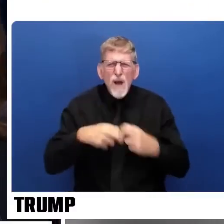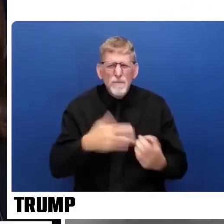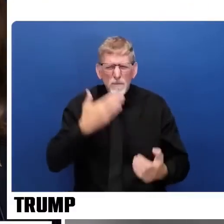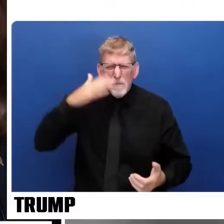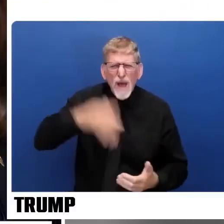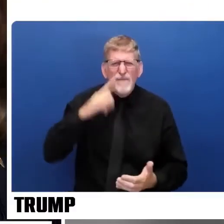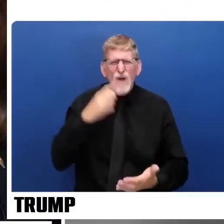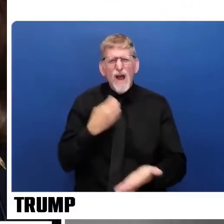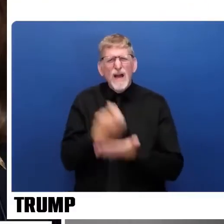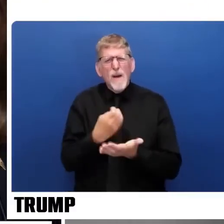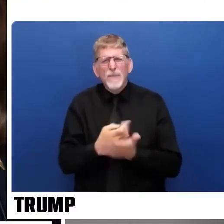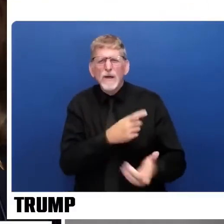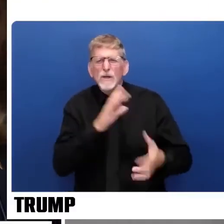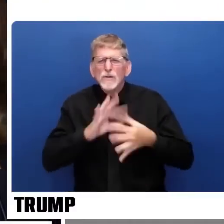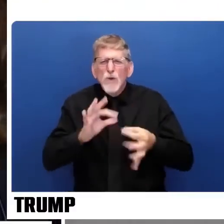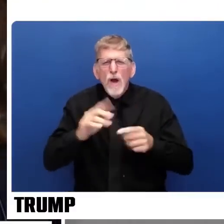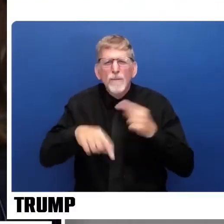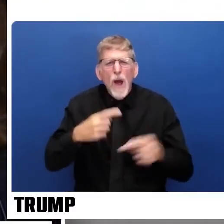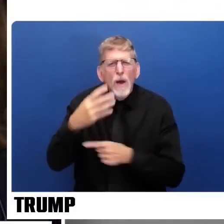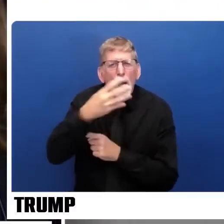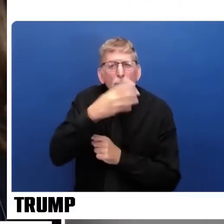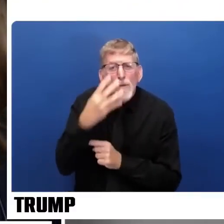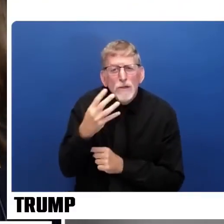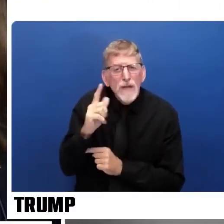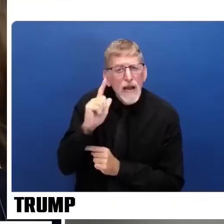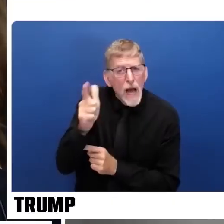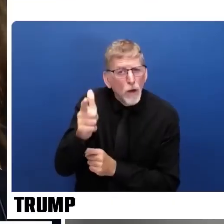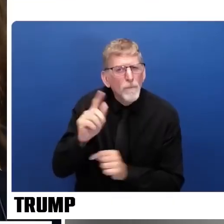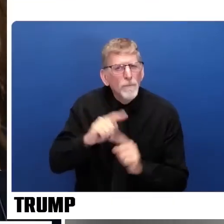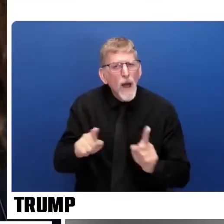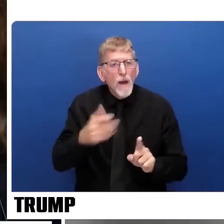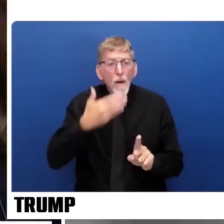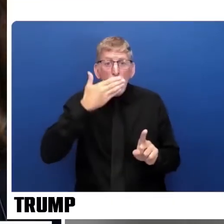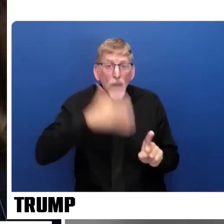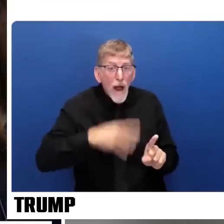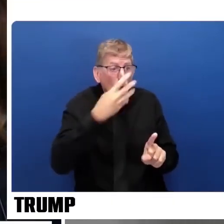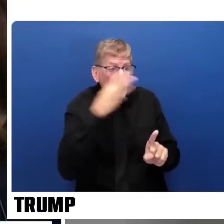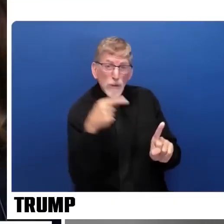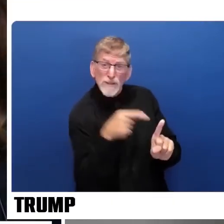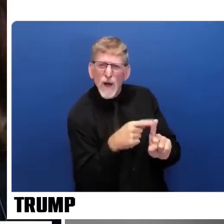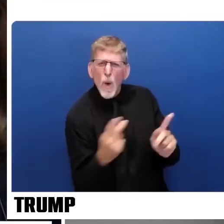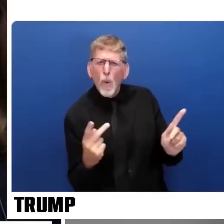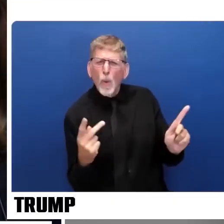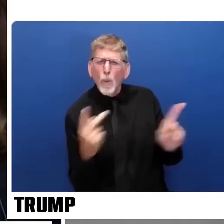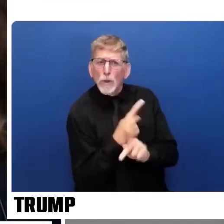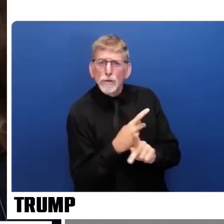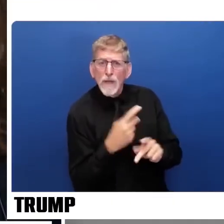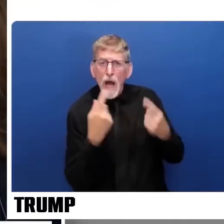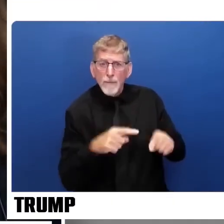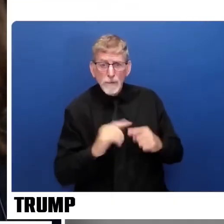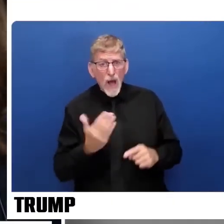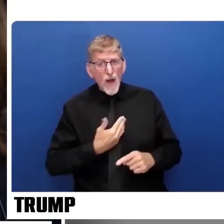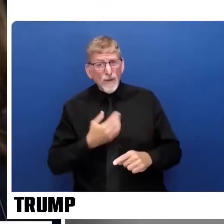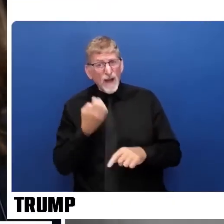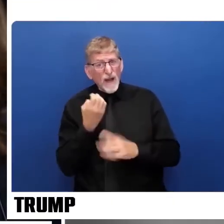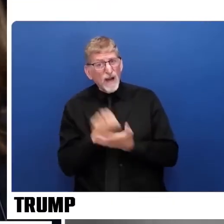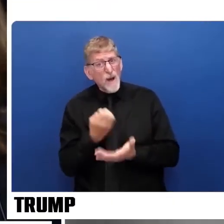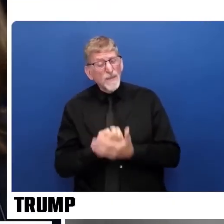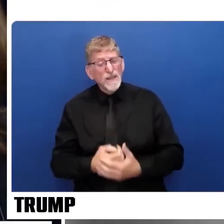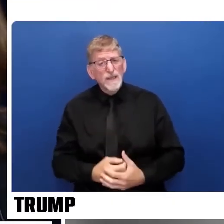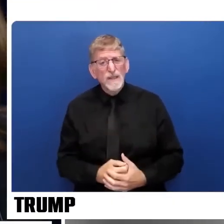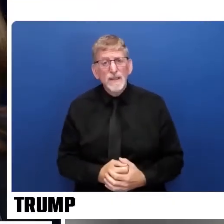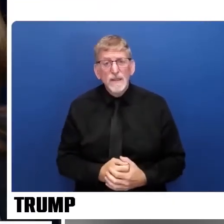about immigration later. Well, bad immigration is the worst thing that can happen to our economy. They have, and she